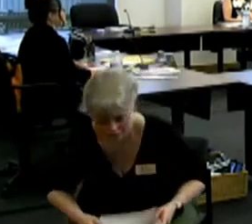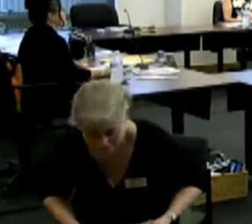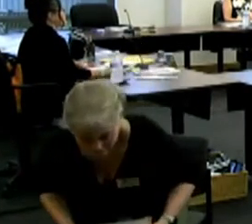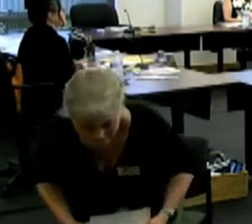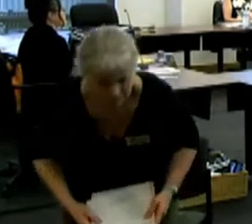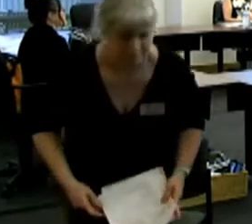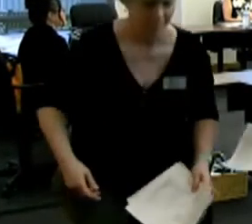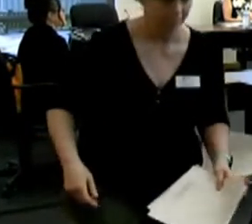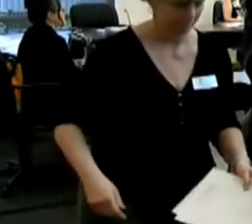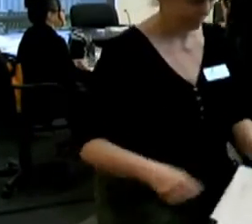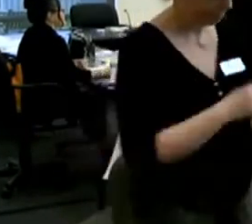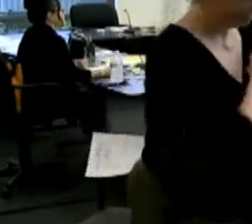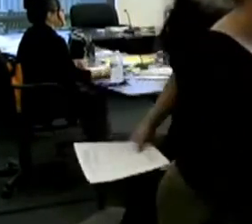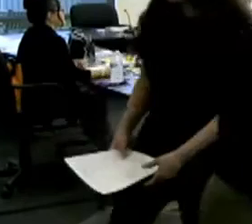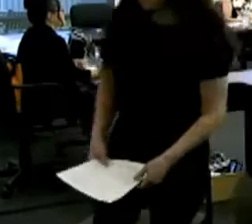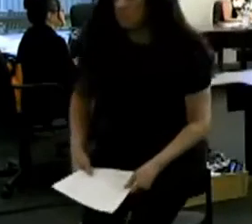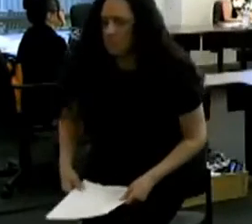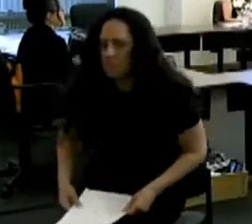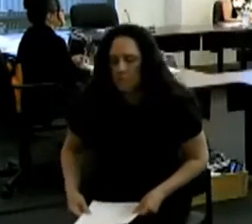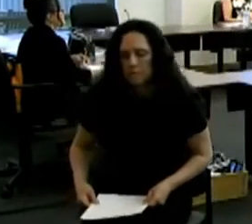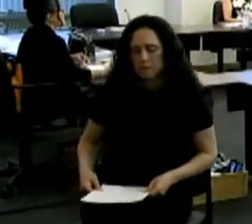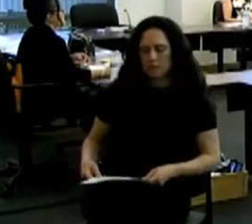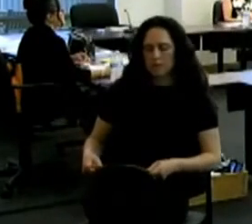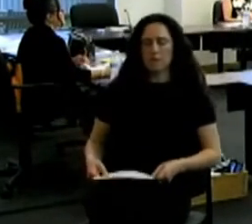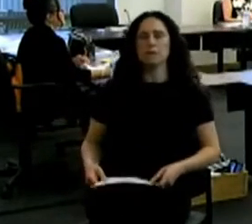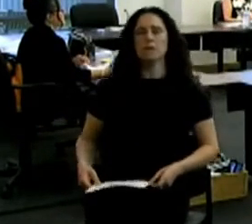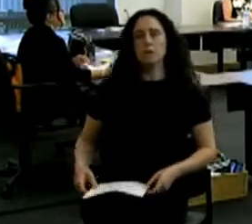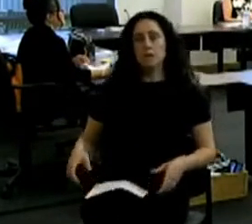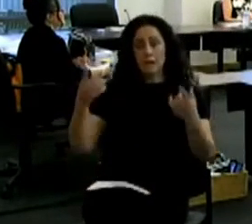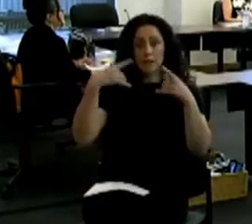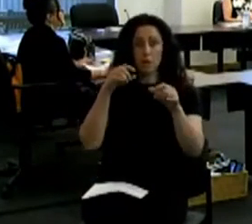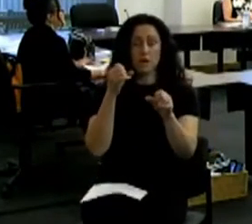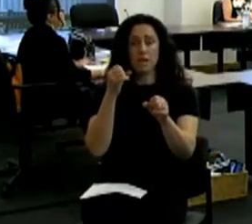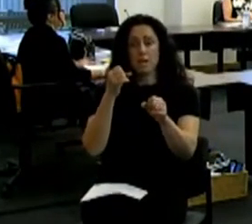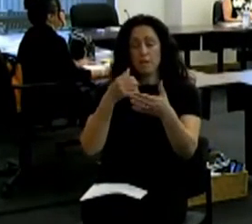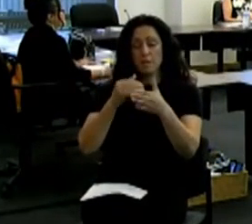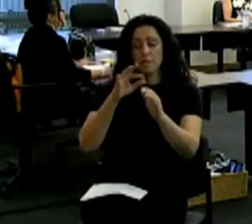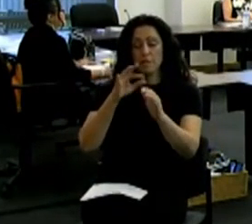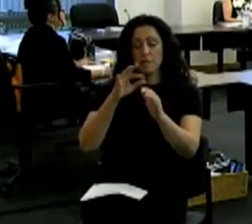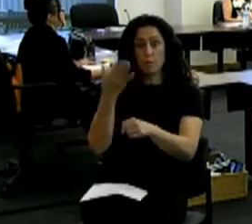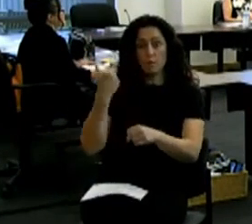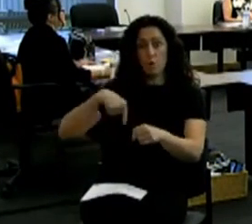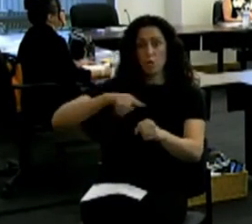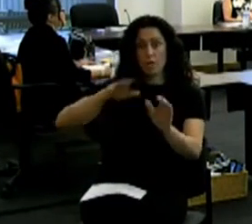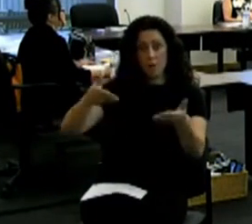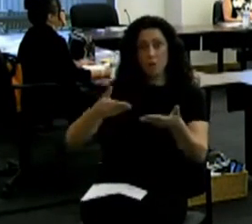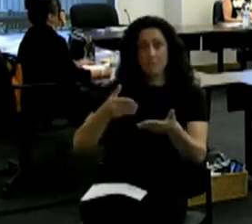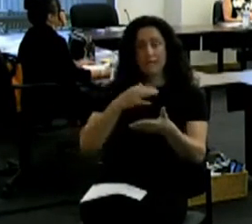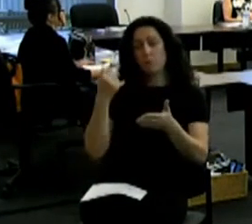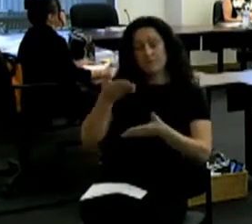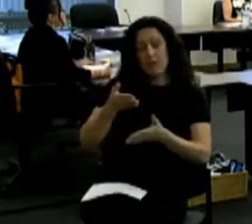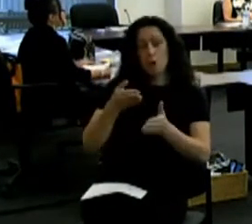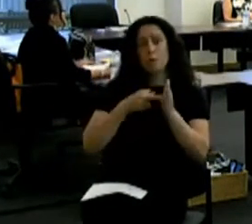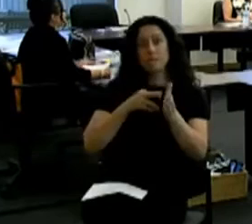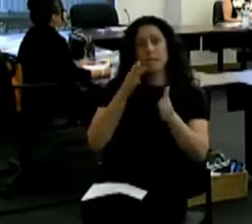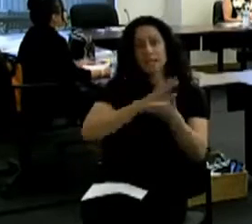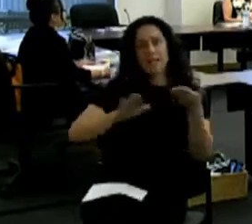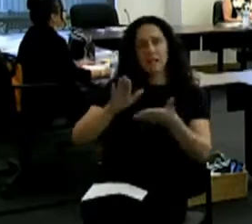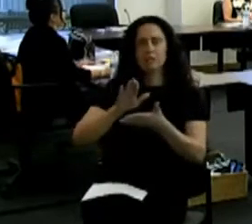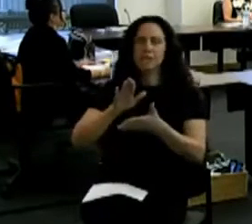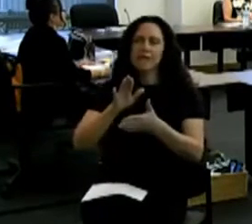agree. The year before we hosted it and everything went swimmingly. In fact, I was there representing the college, so it was kind of a